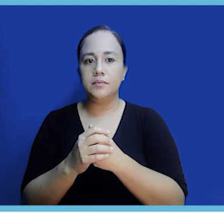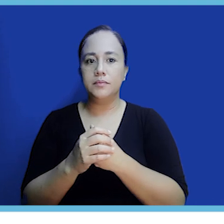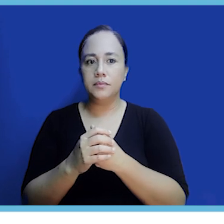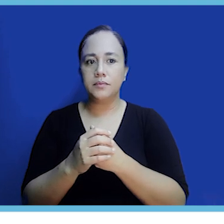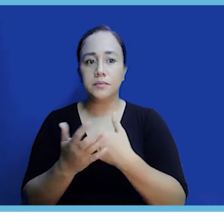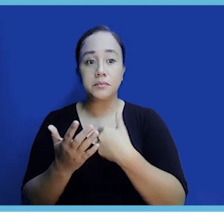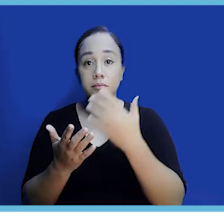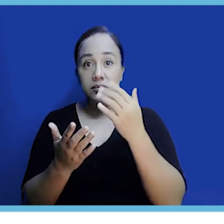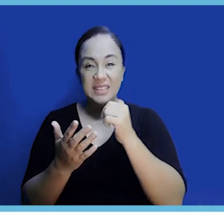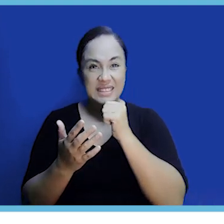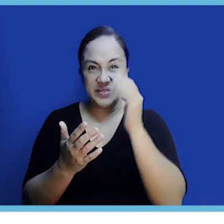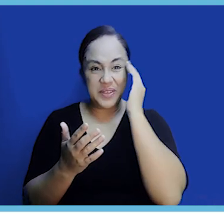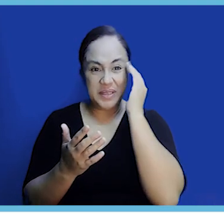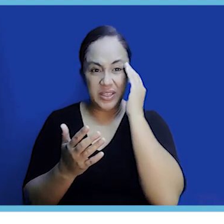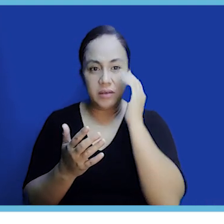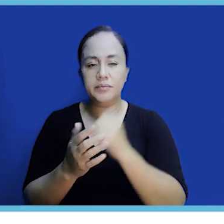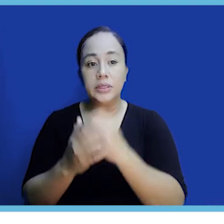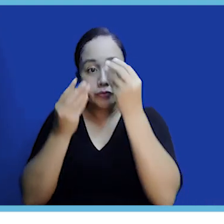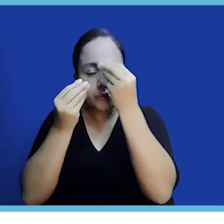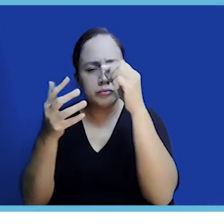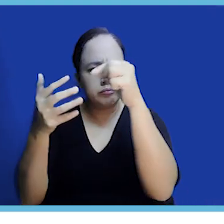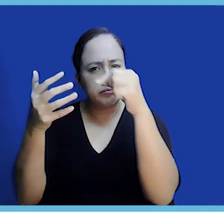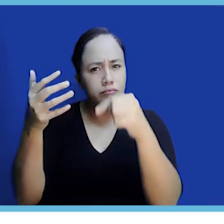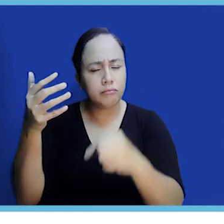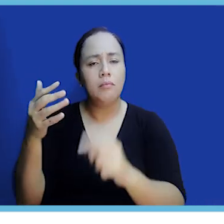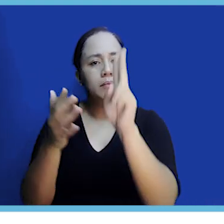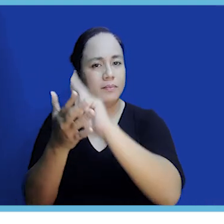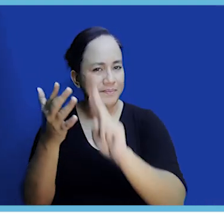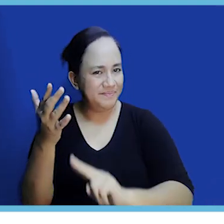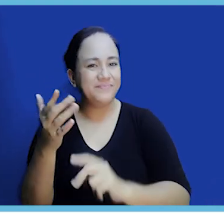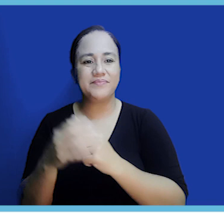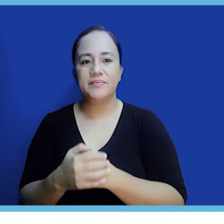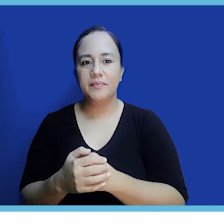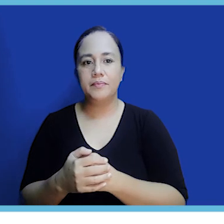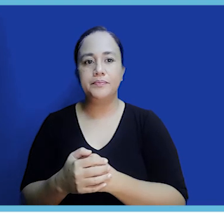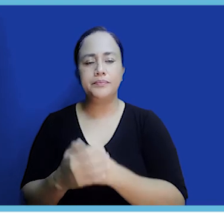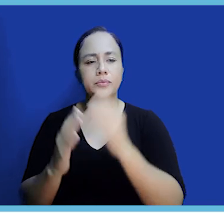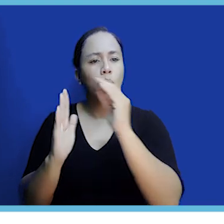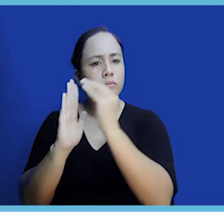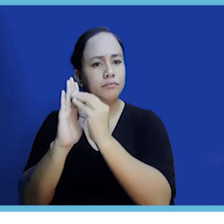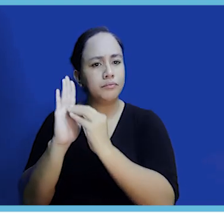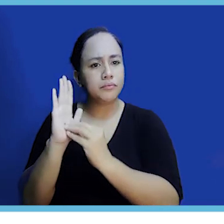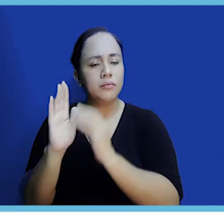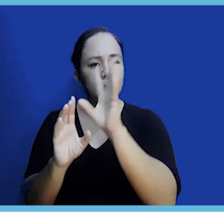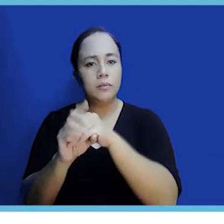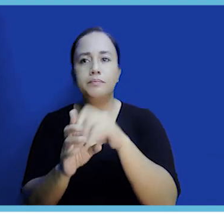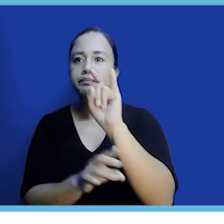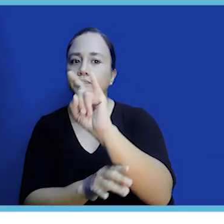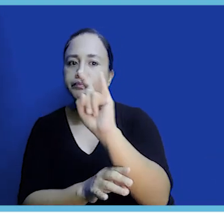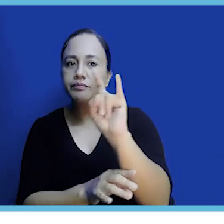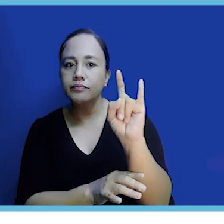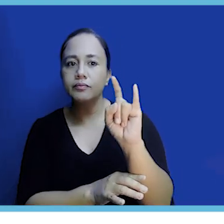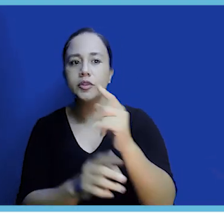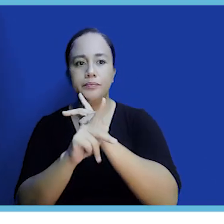their life. If they are not familiar, inform them about the UNCRPD, its content,